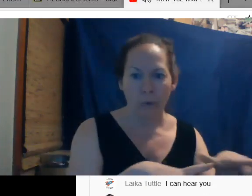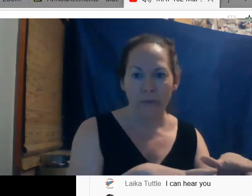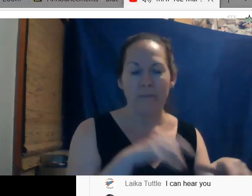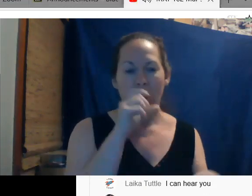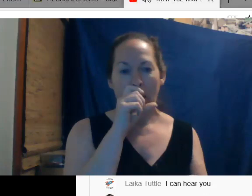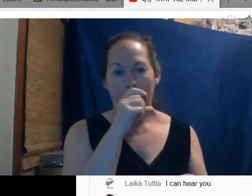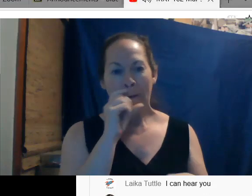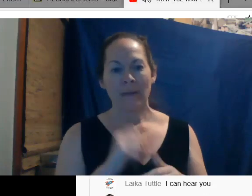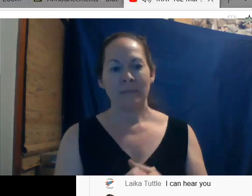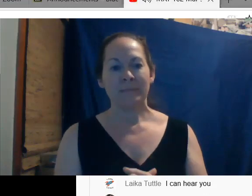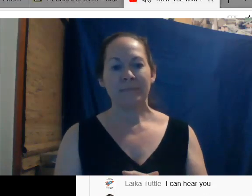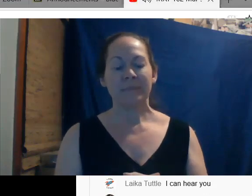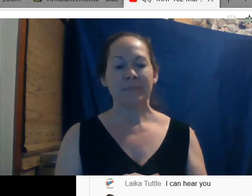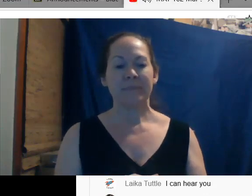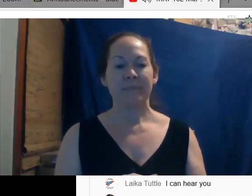That's so